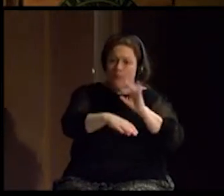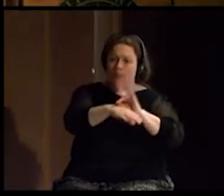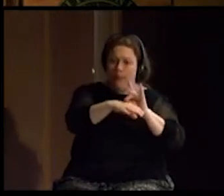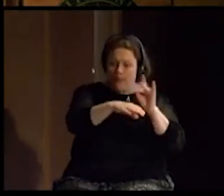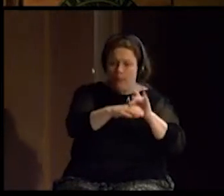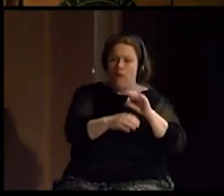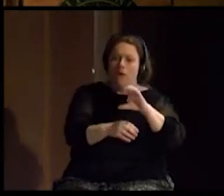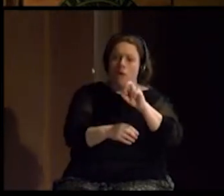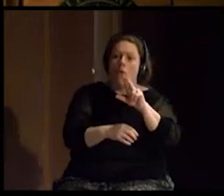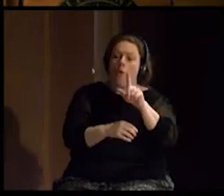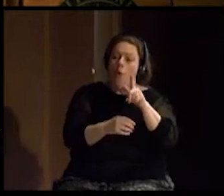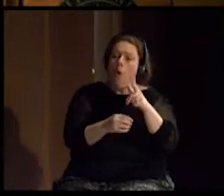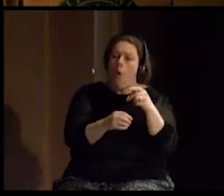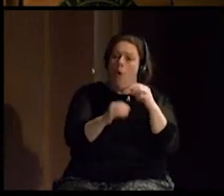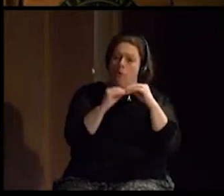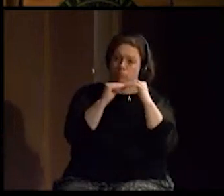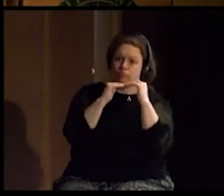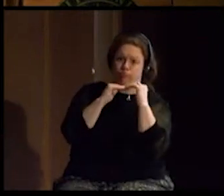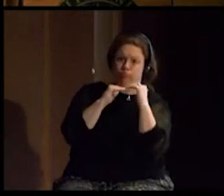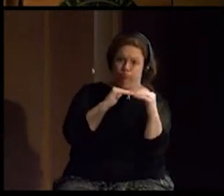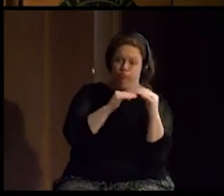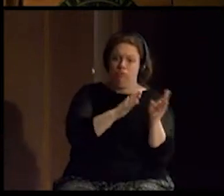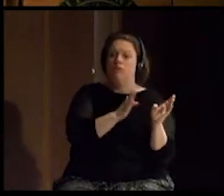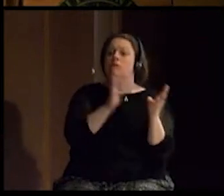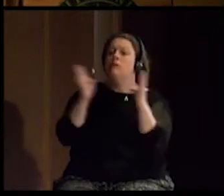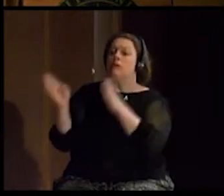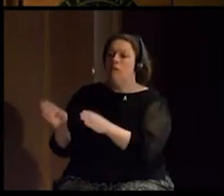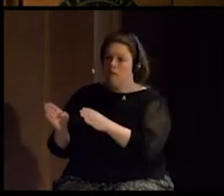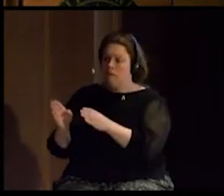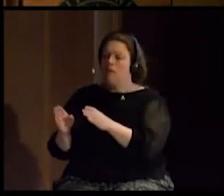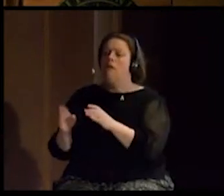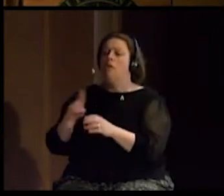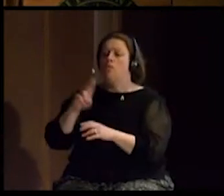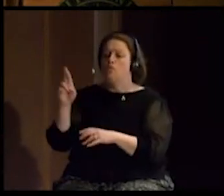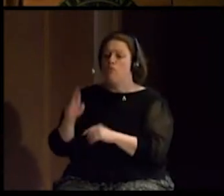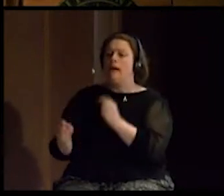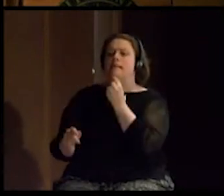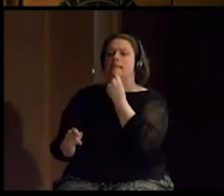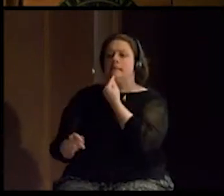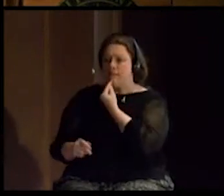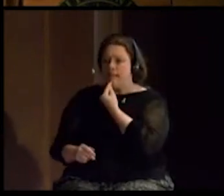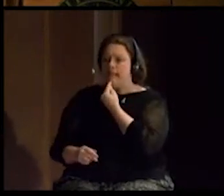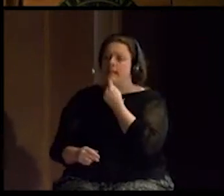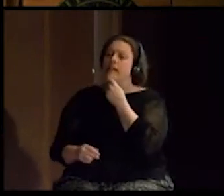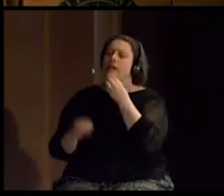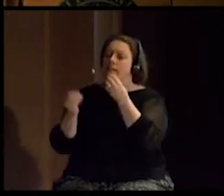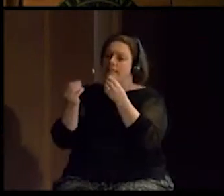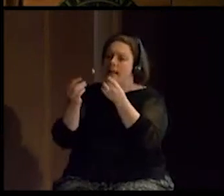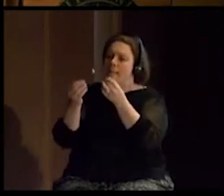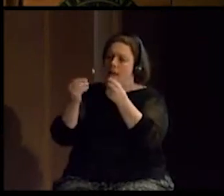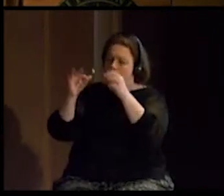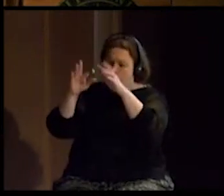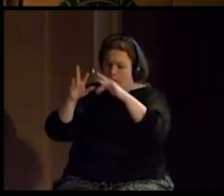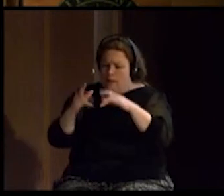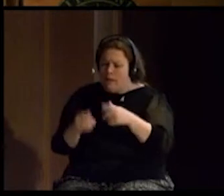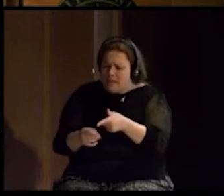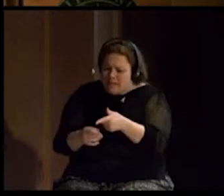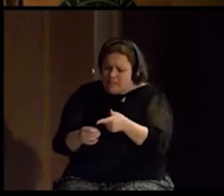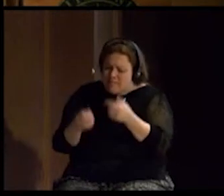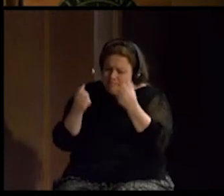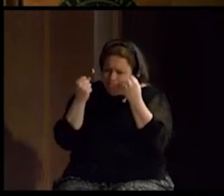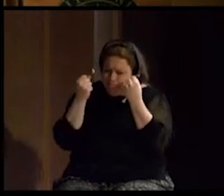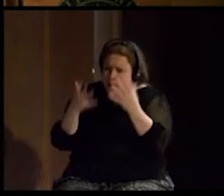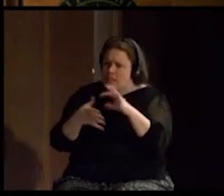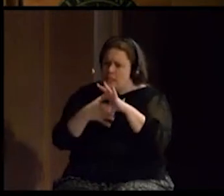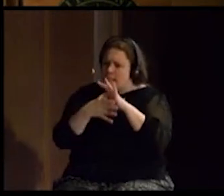the right, we can see what severe sedimentation does. There's few patches of living tissue left, and a lot of tissue